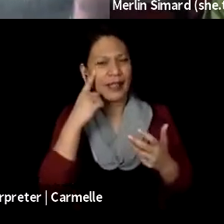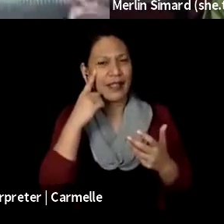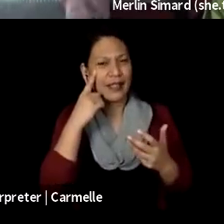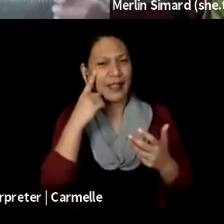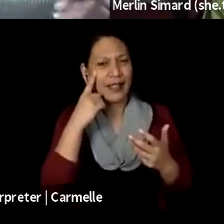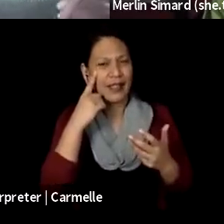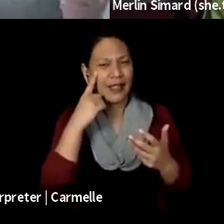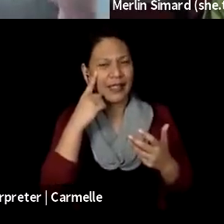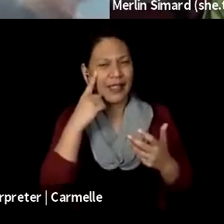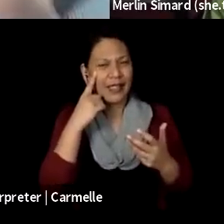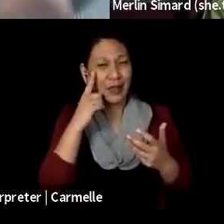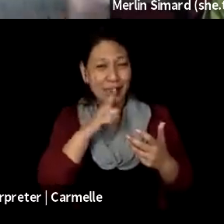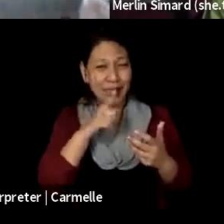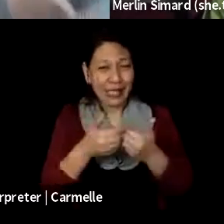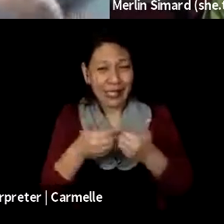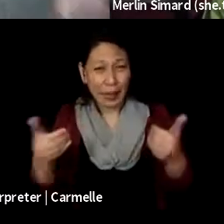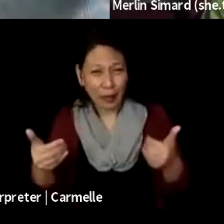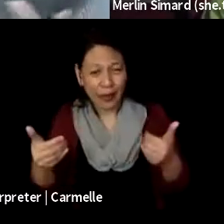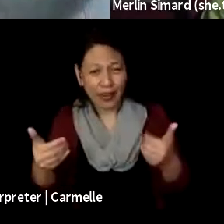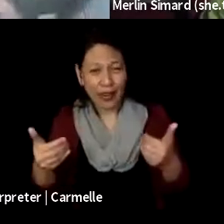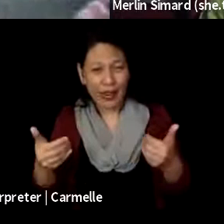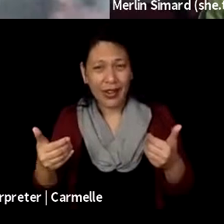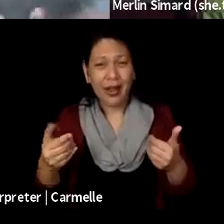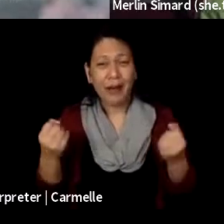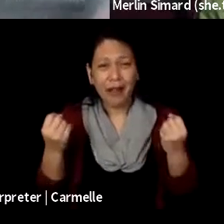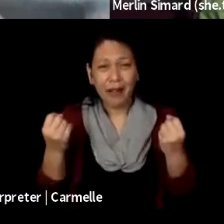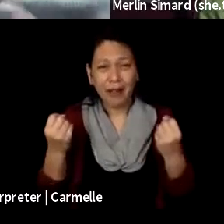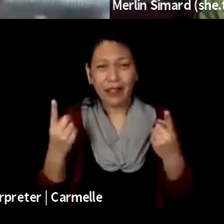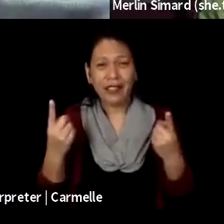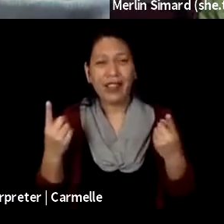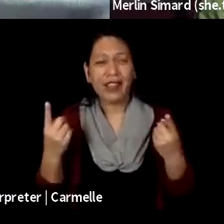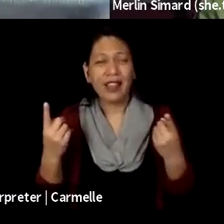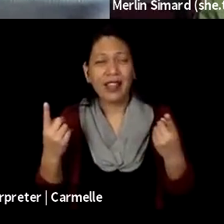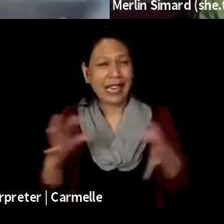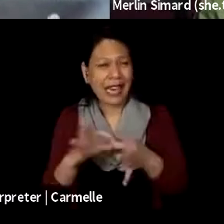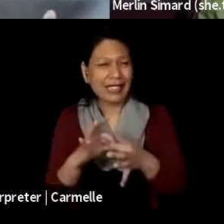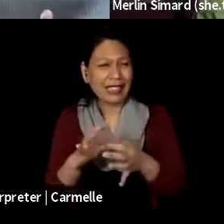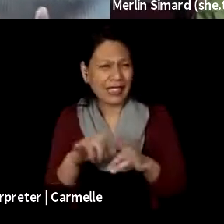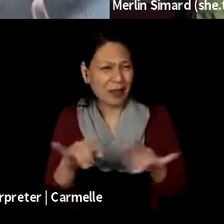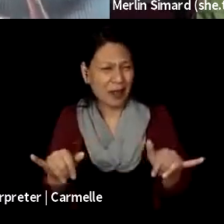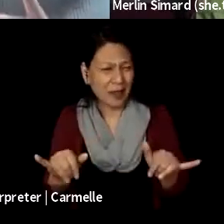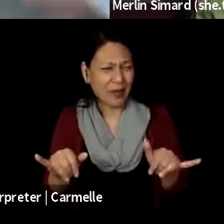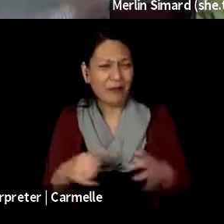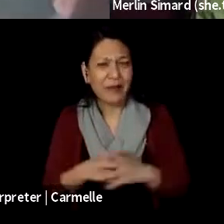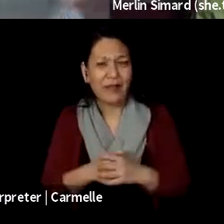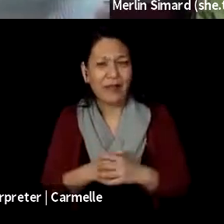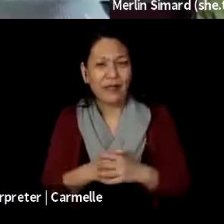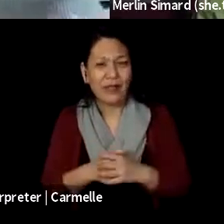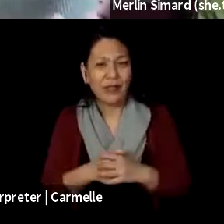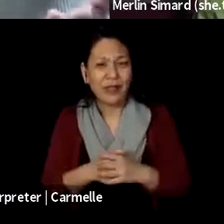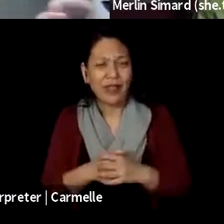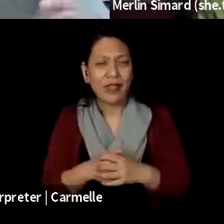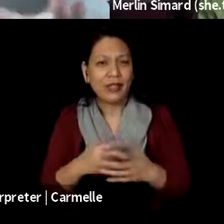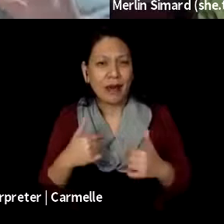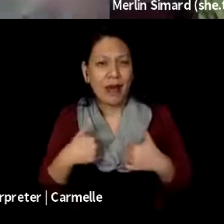I think they're separate things with the same sort of, like, as a connector between the two, because I'm not going to go